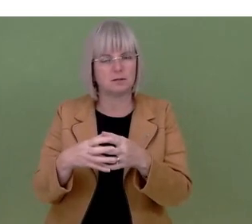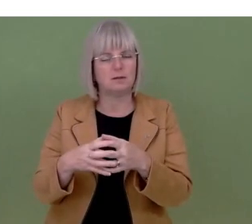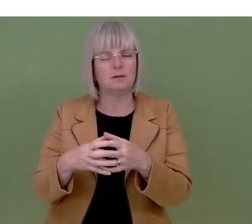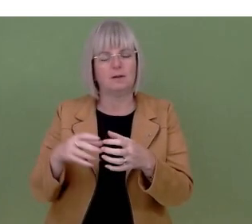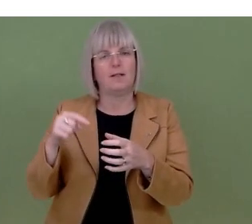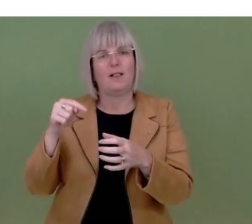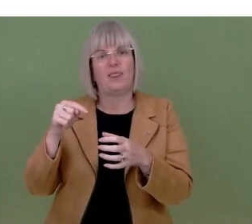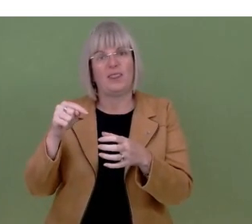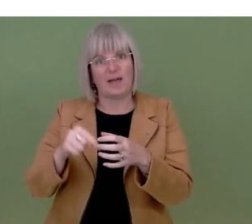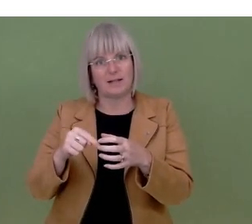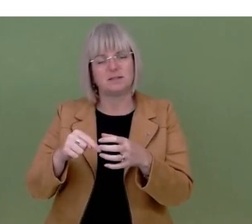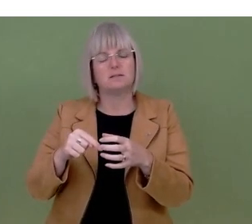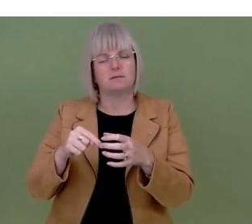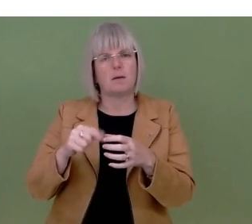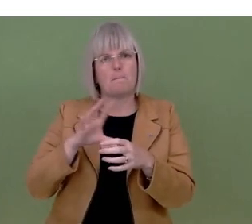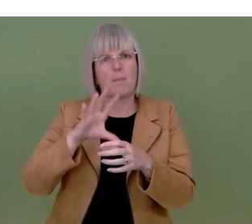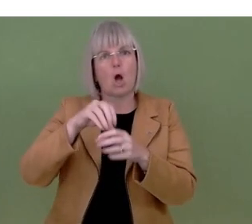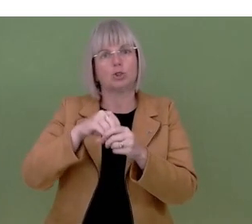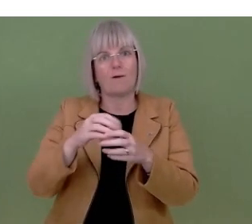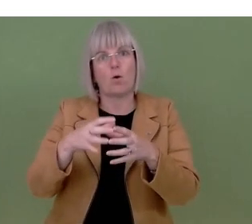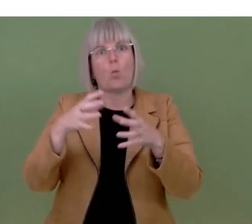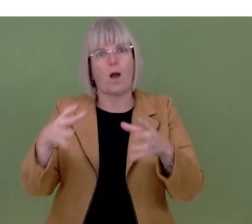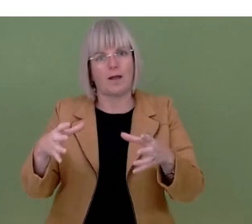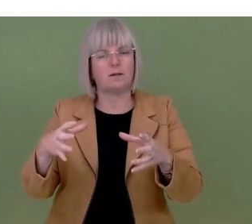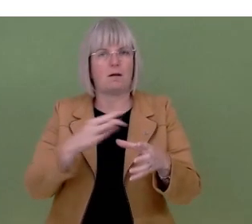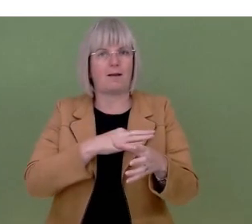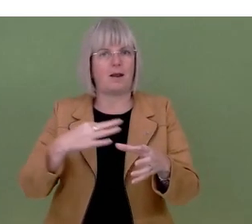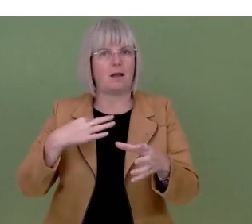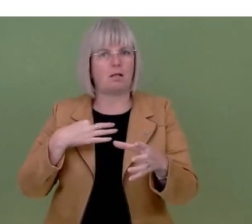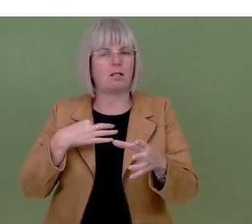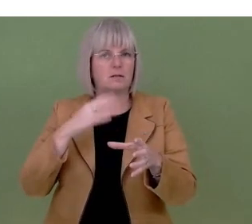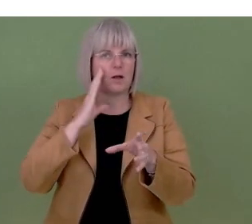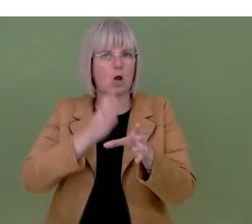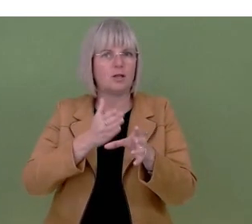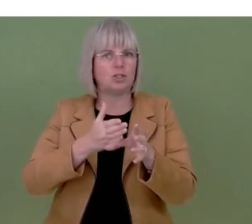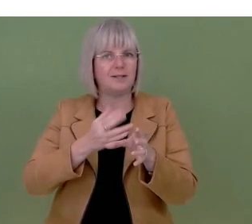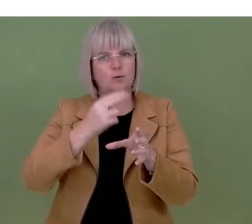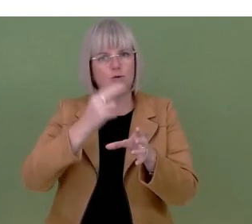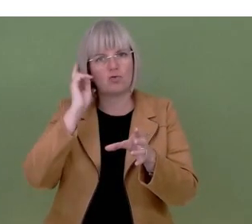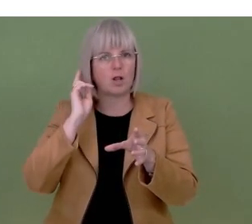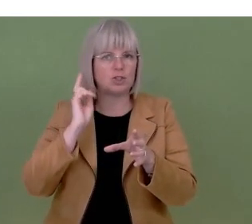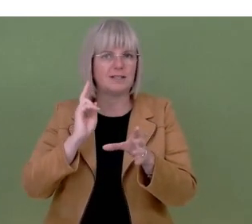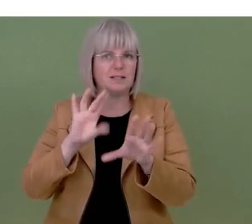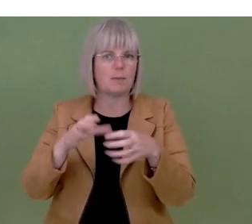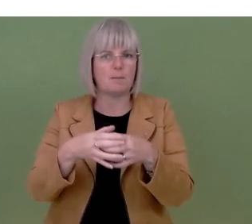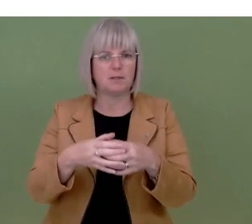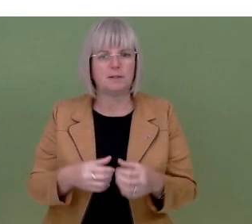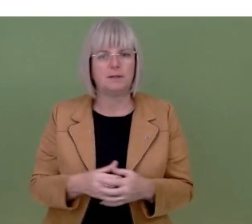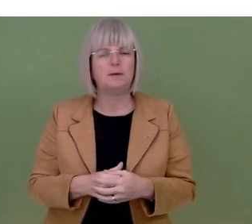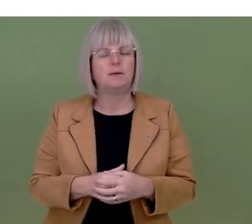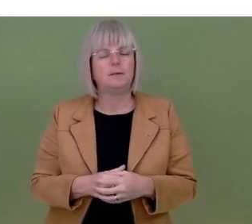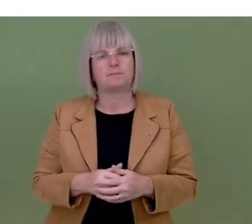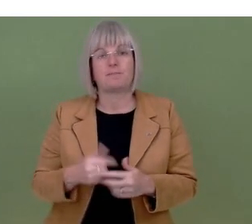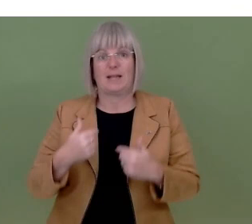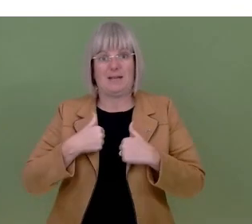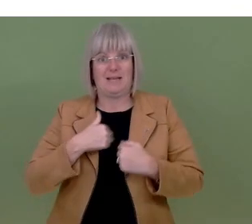clinical health, psychology and neuropsychology department. And although it's me that you're being subjected to this morning, I'm really part